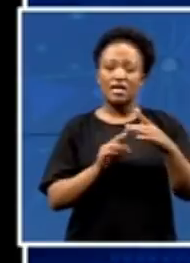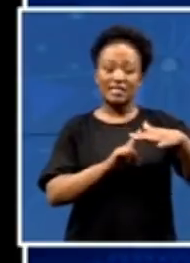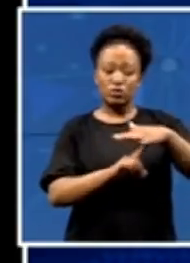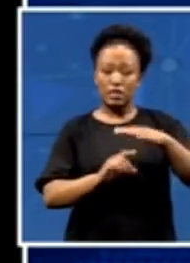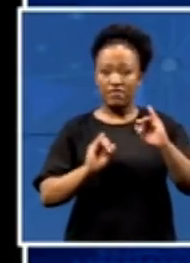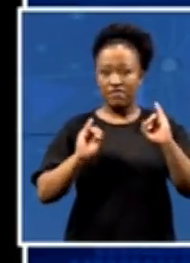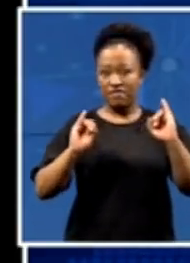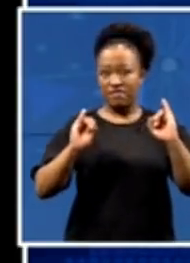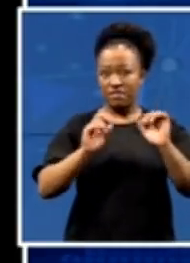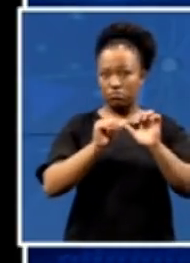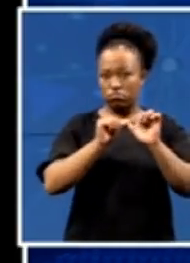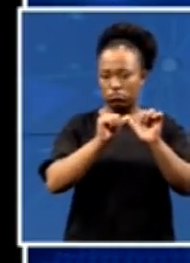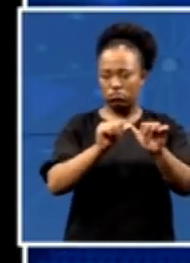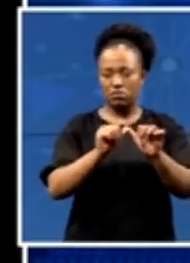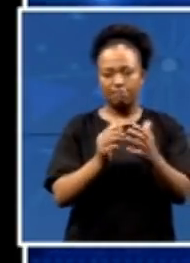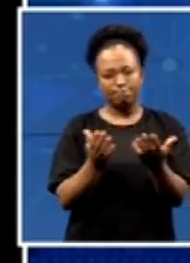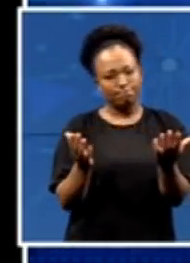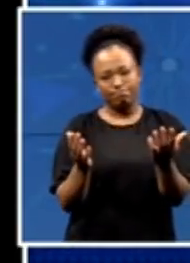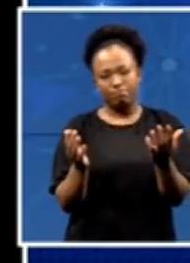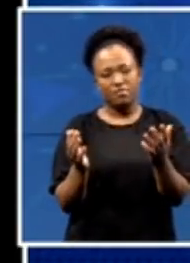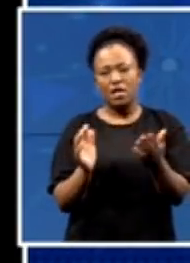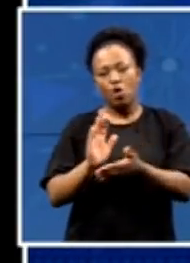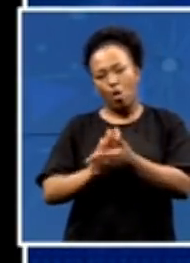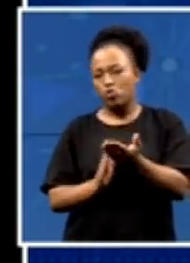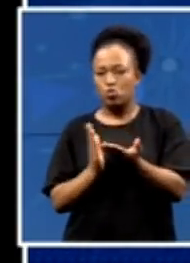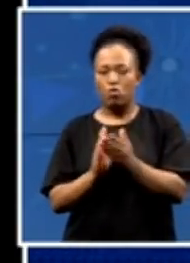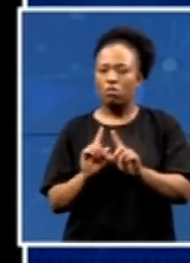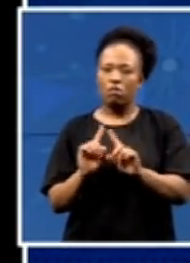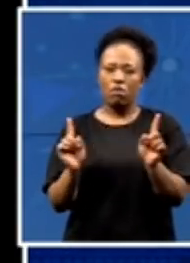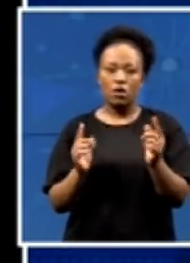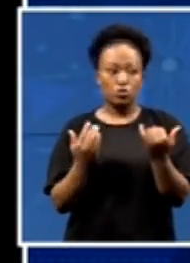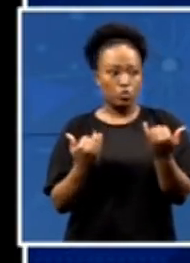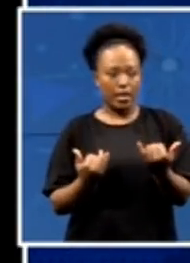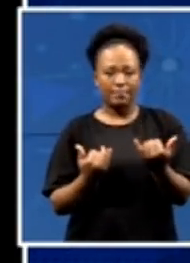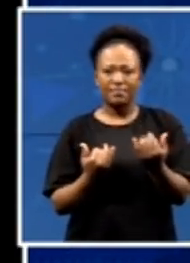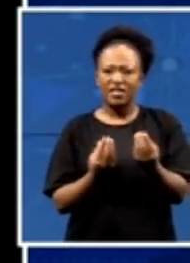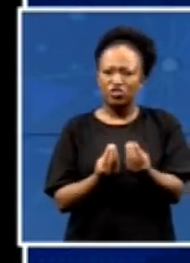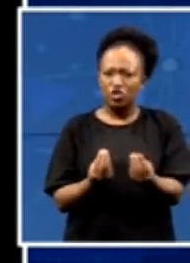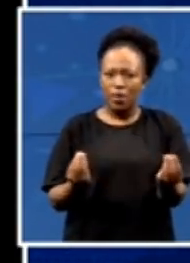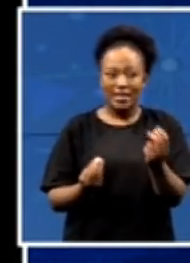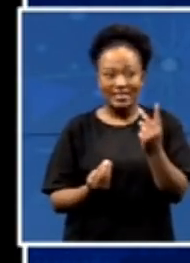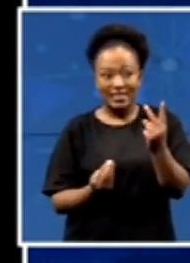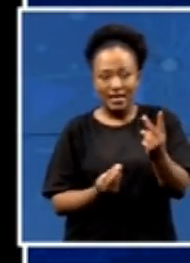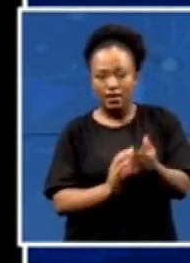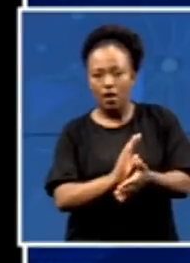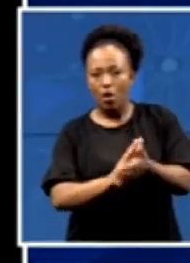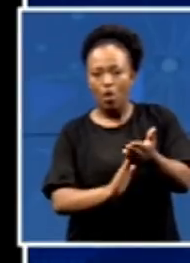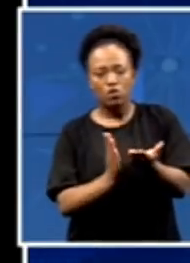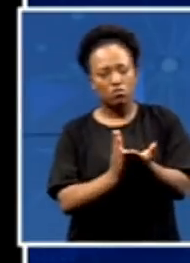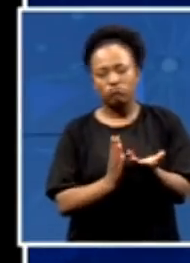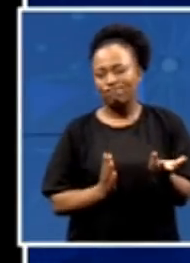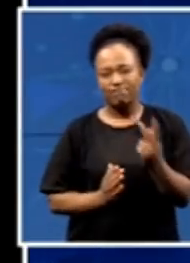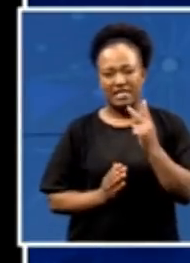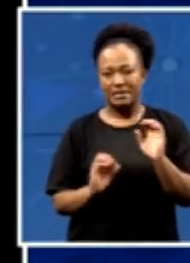go to school. But so far, I haven't seen one children going to school. But that call made by the Education MEC